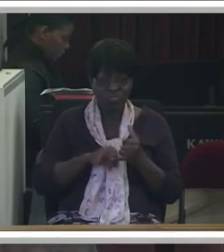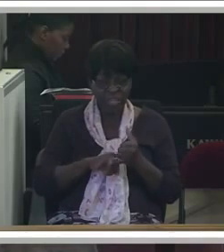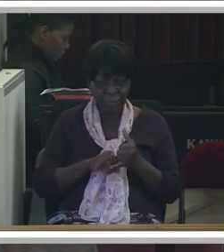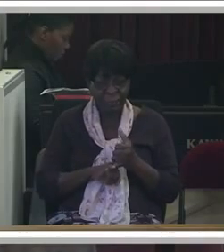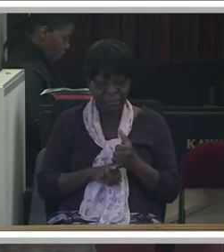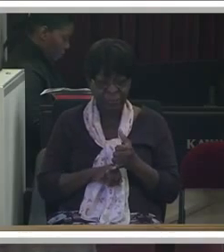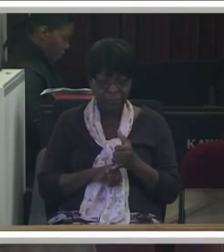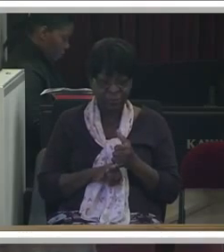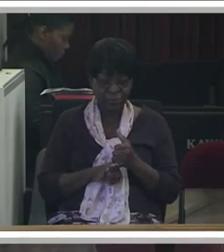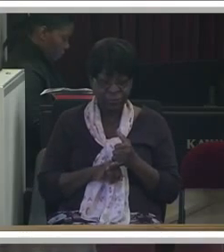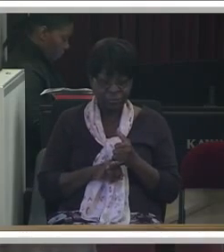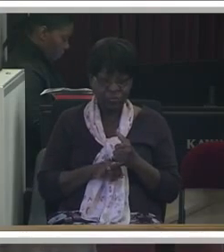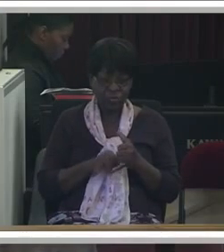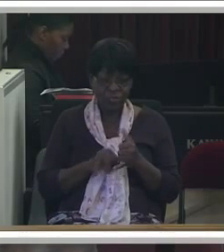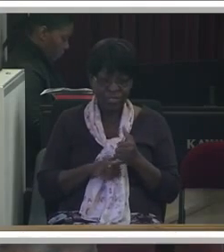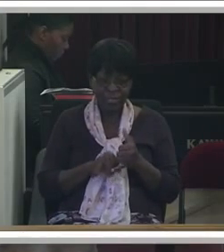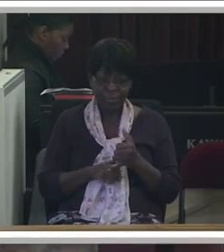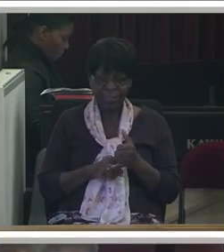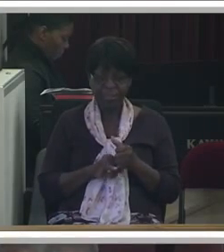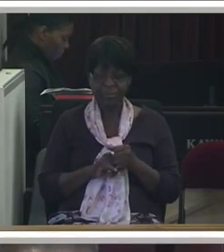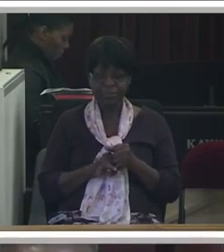Now some of you understand what I mean, centipedes?